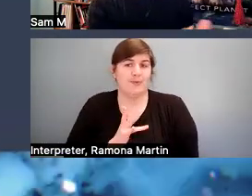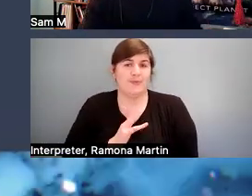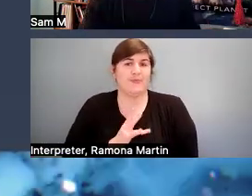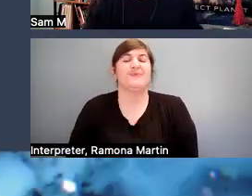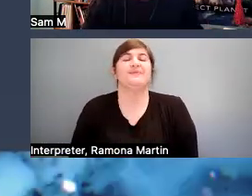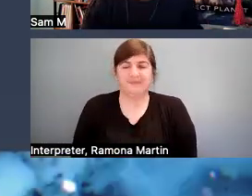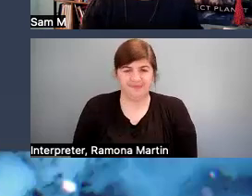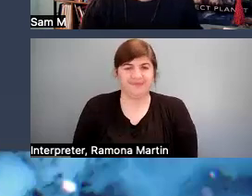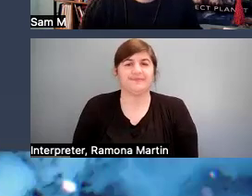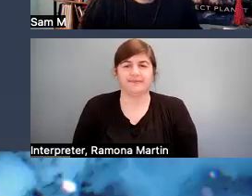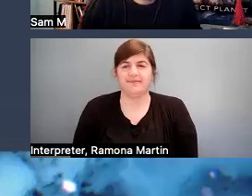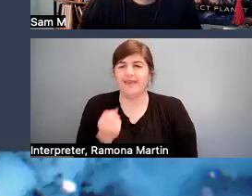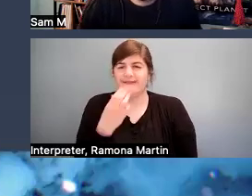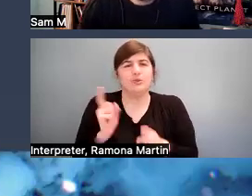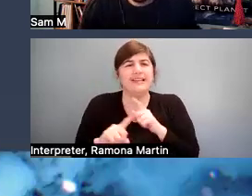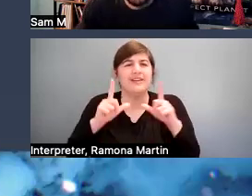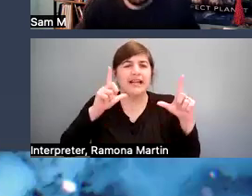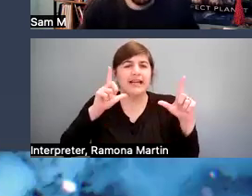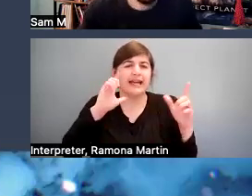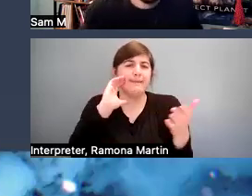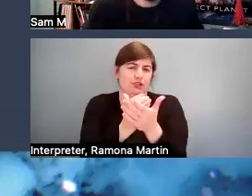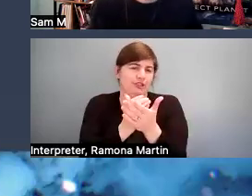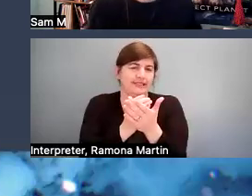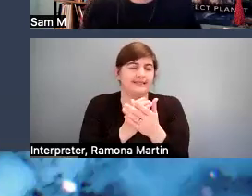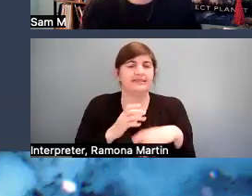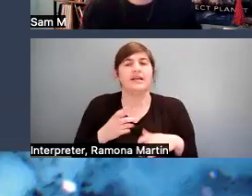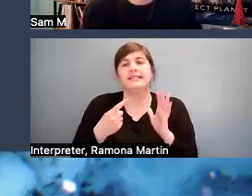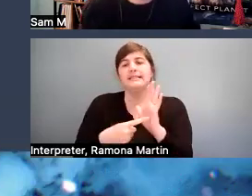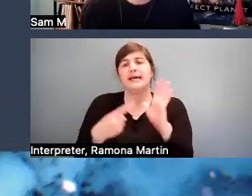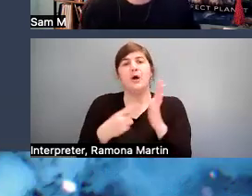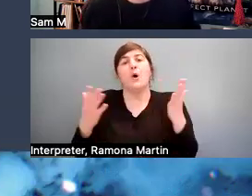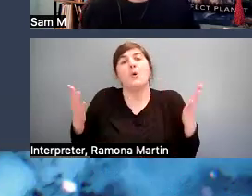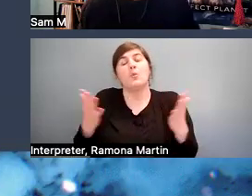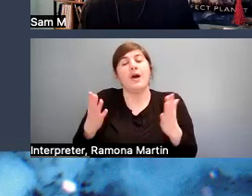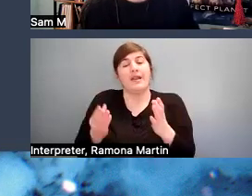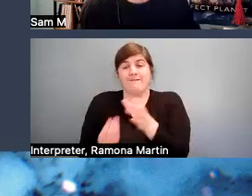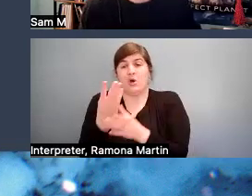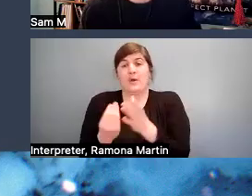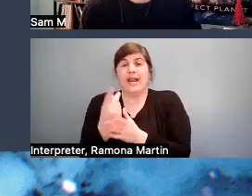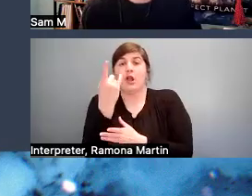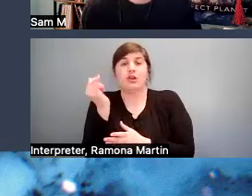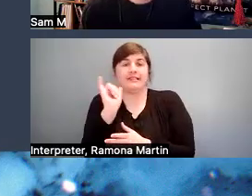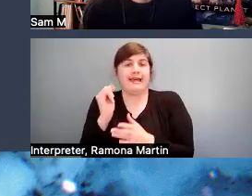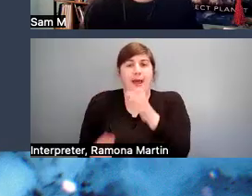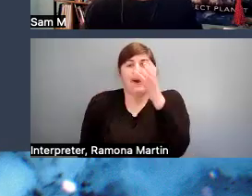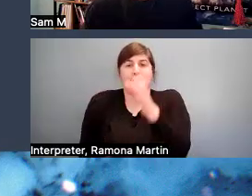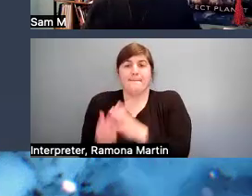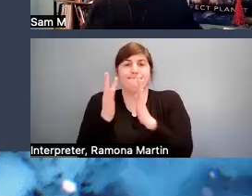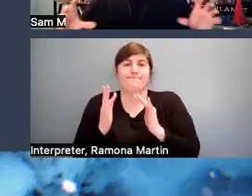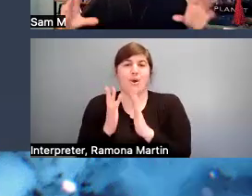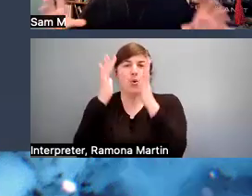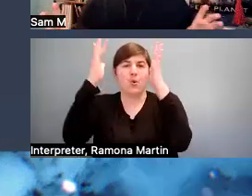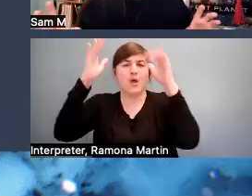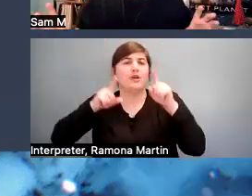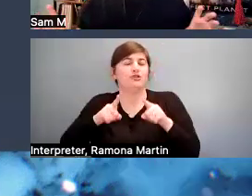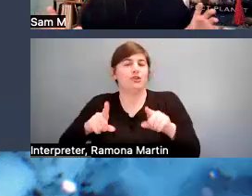And this is just a couple of those images as an example of what volcanoes look like erupting at the bottom of the ocean. So these are actually